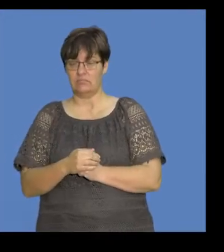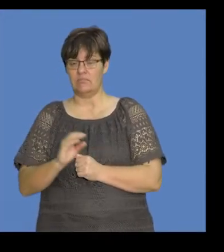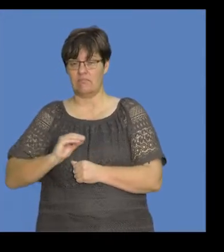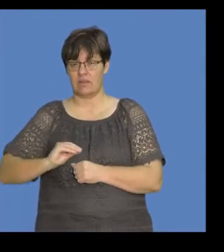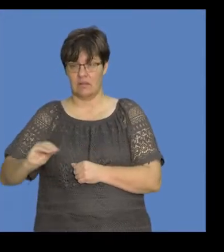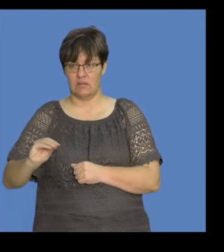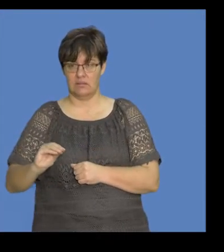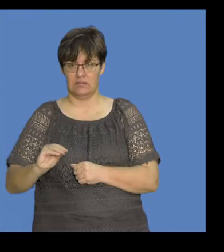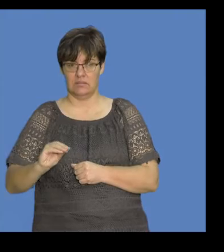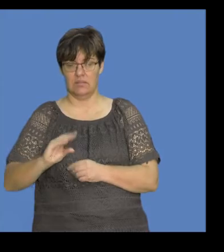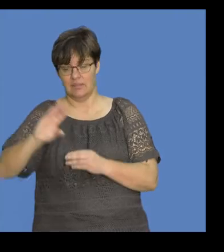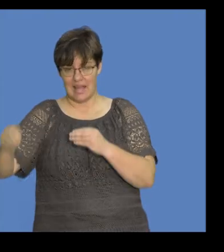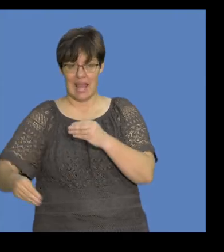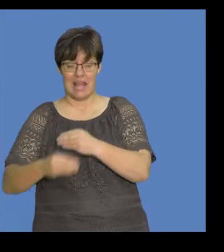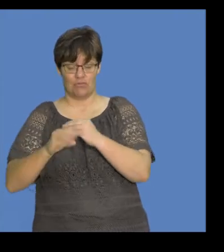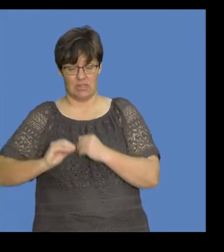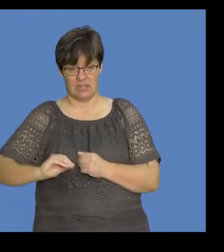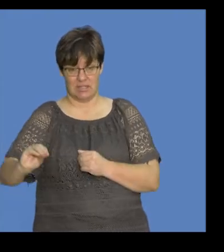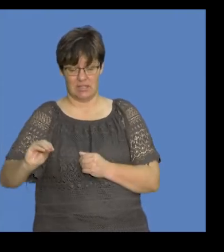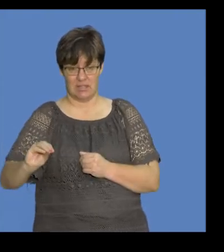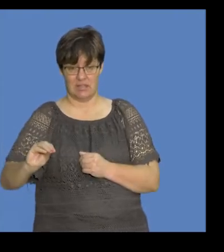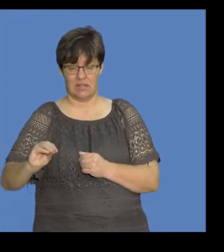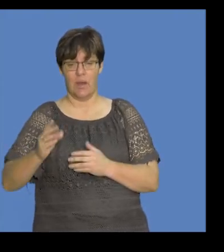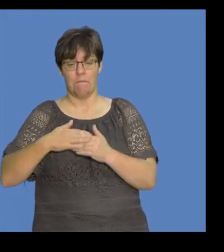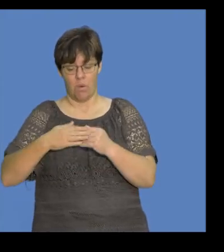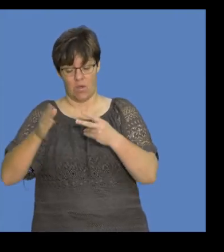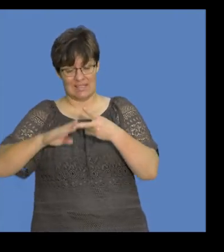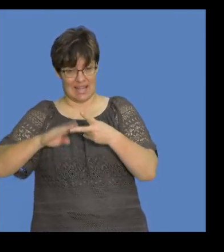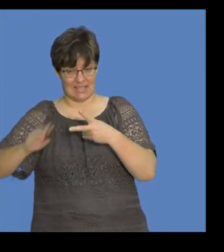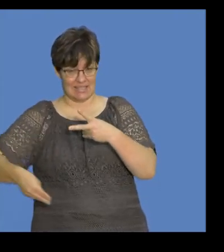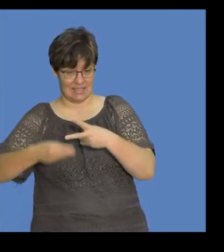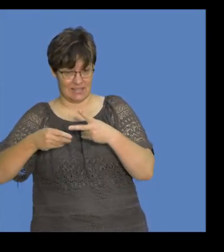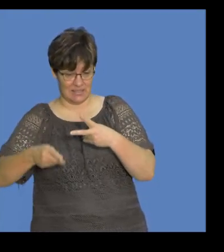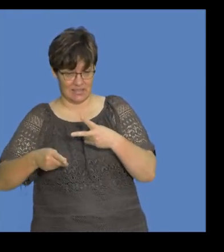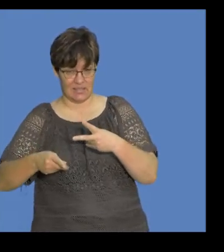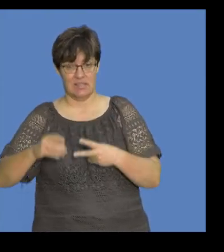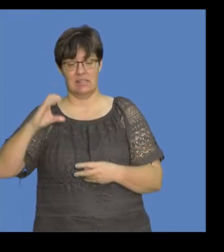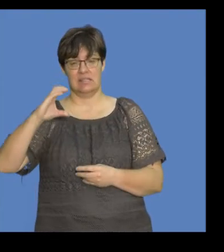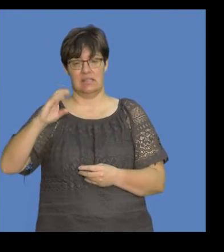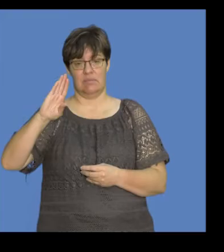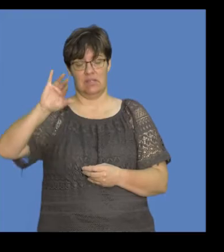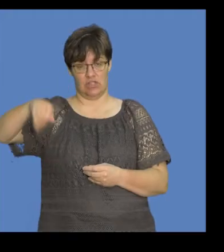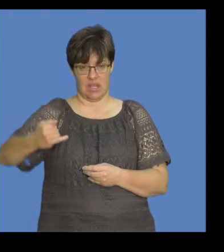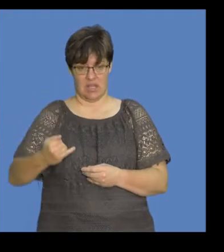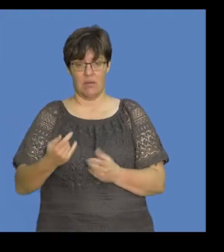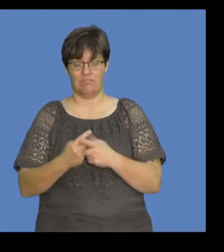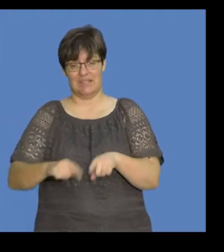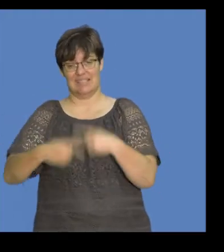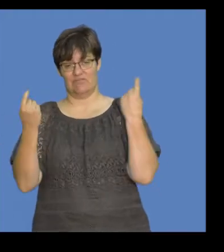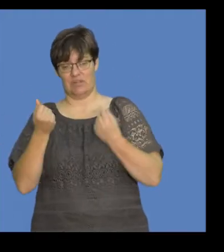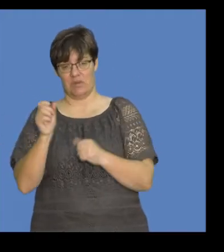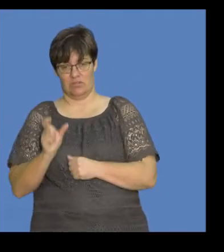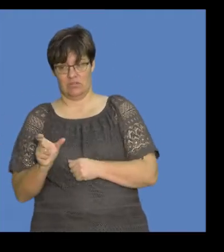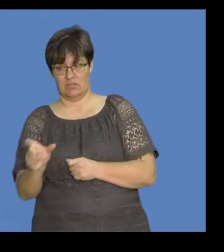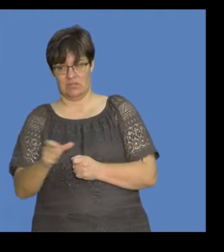a supplementary entry, we make another entry in our CPJ with the difference. So these